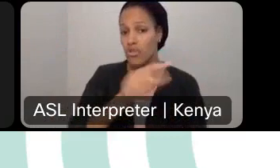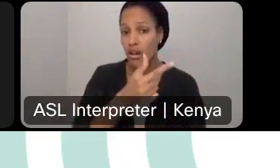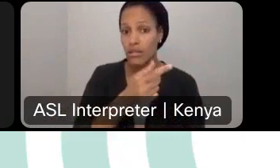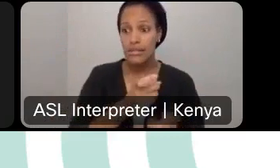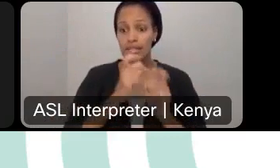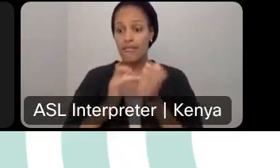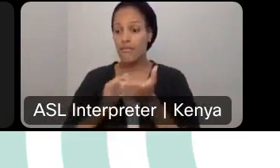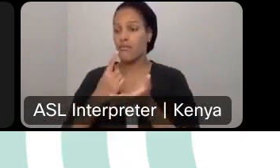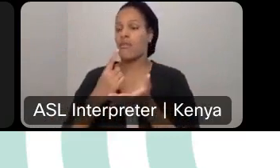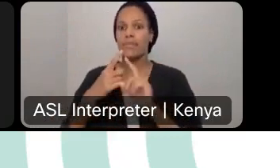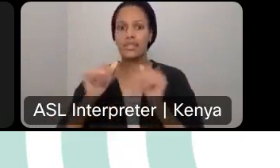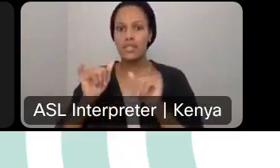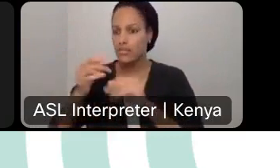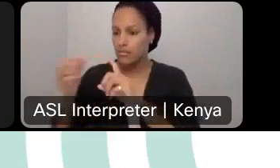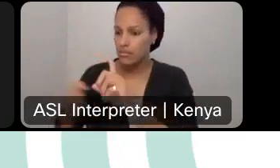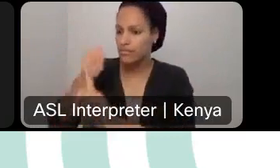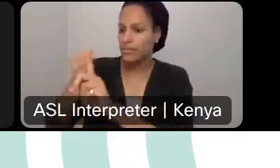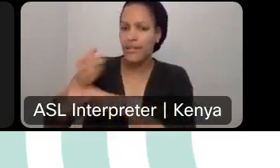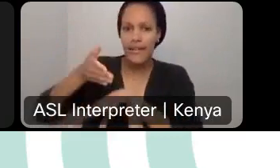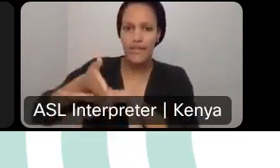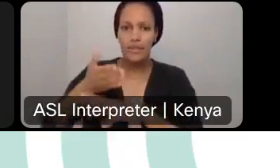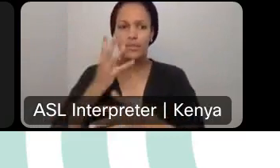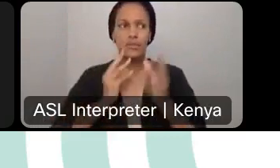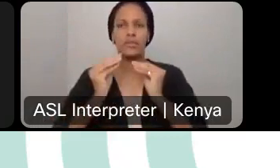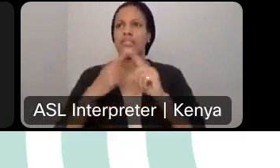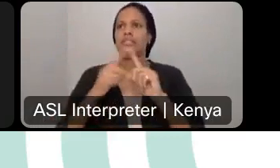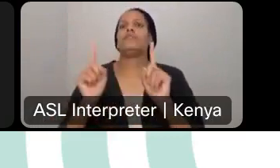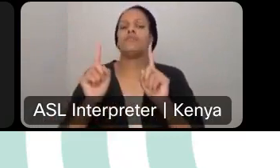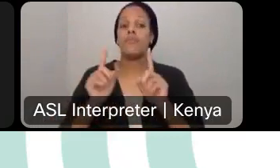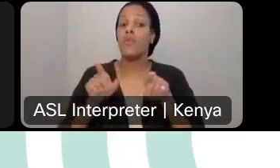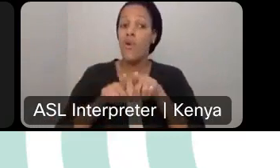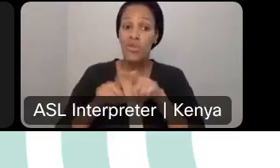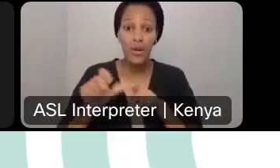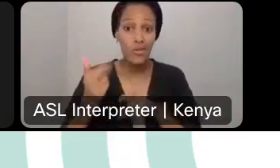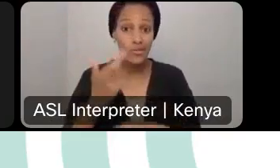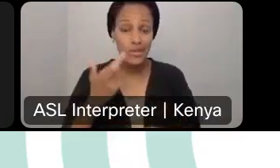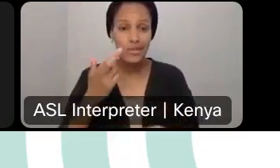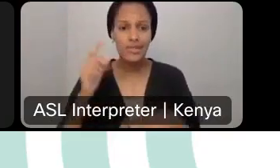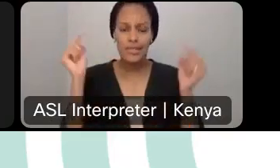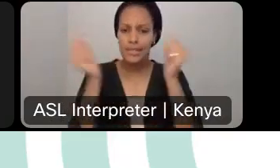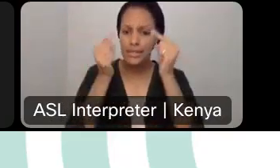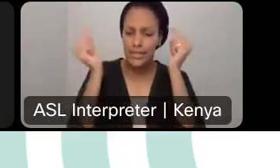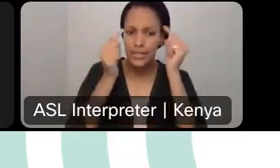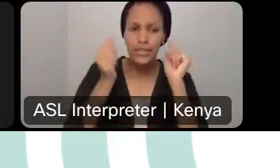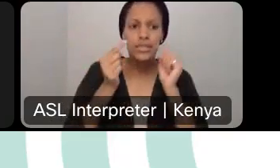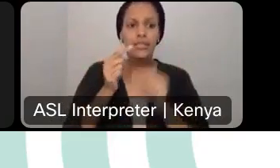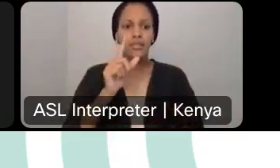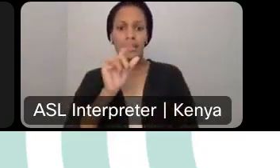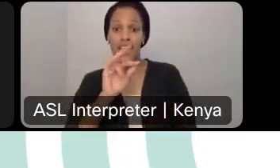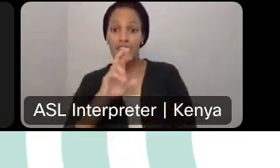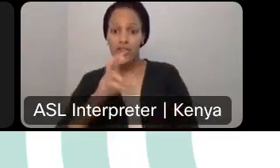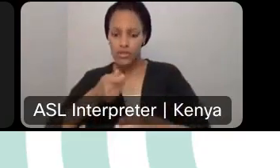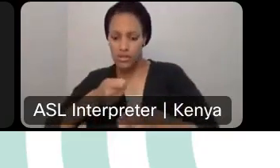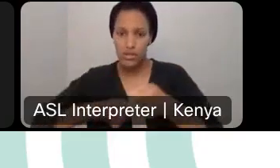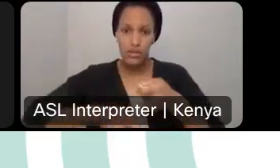dementia or tumors, epilepsy or migraines. Even liver transplants have been